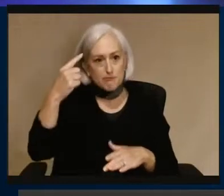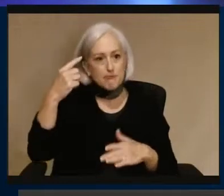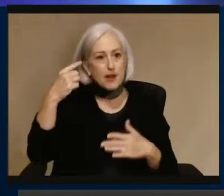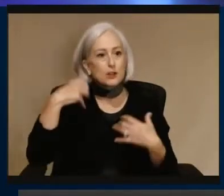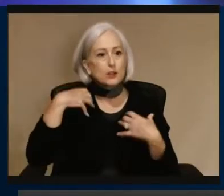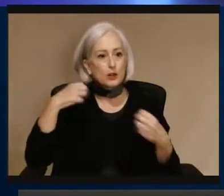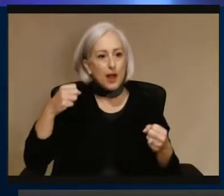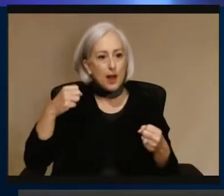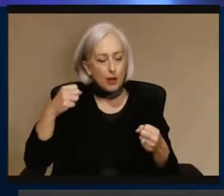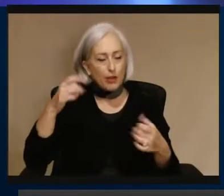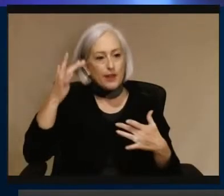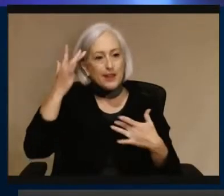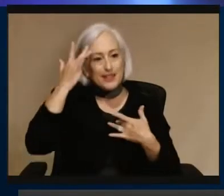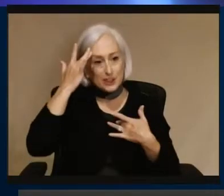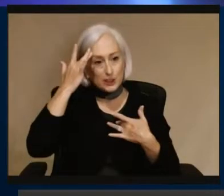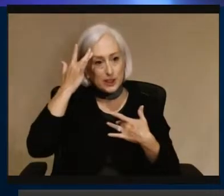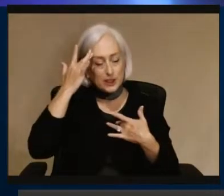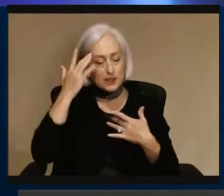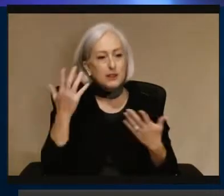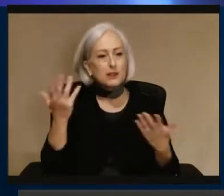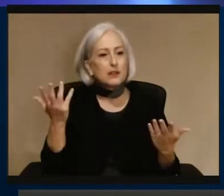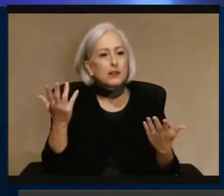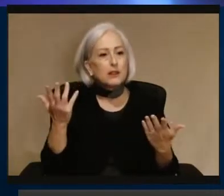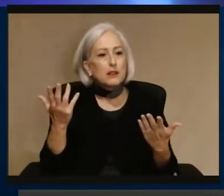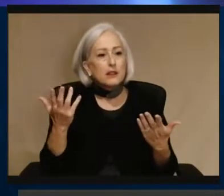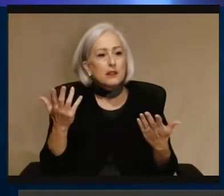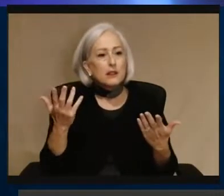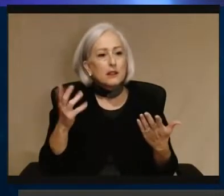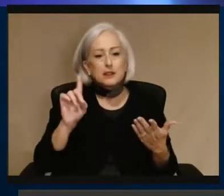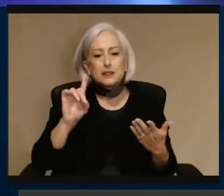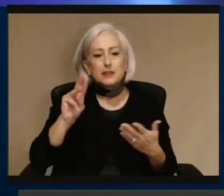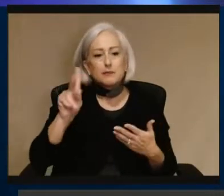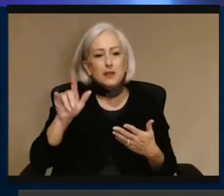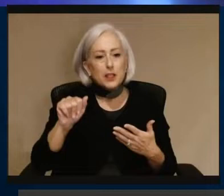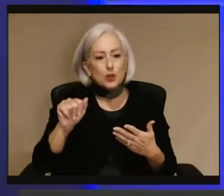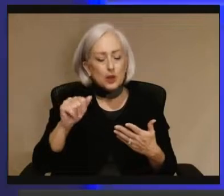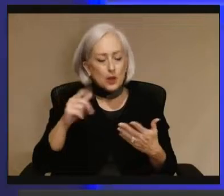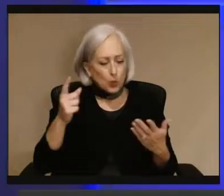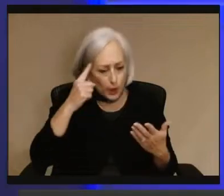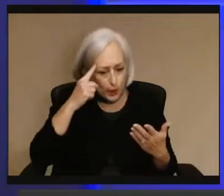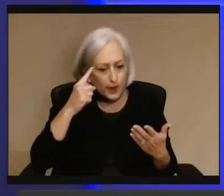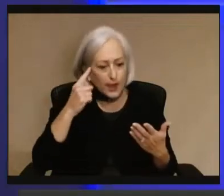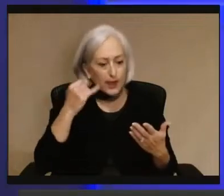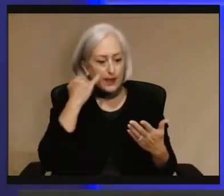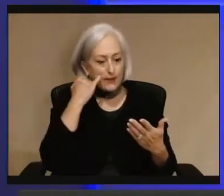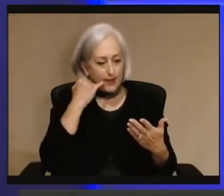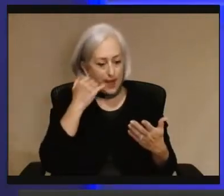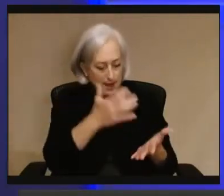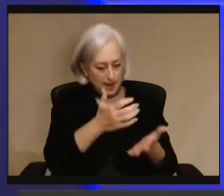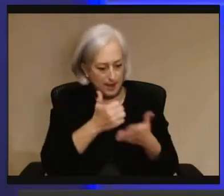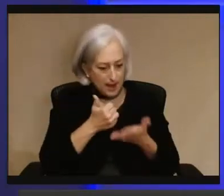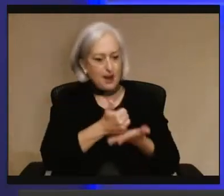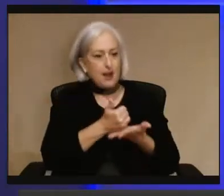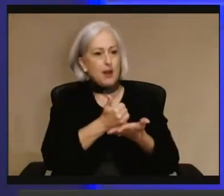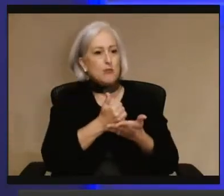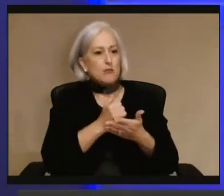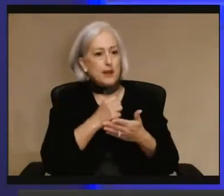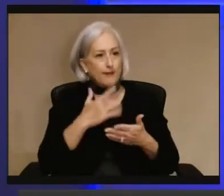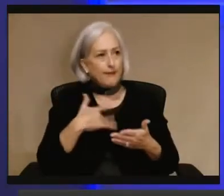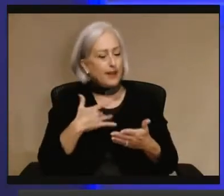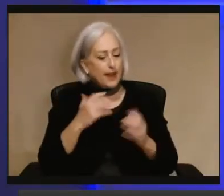to get the help and then realize nothing's working? What do they do next? Well, unfortunately, that's very common,